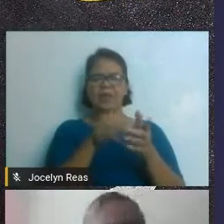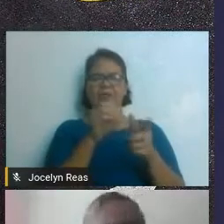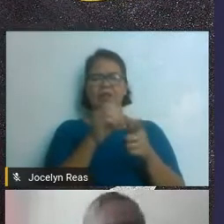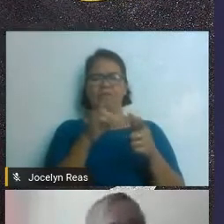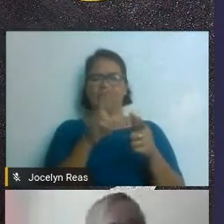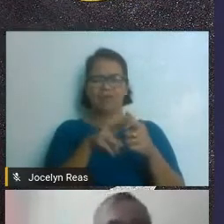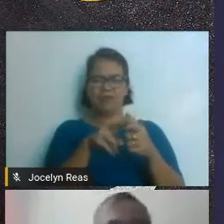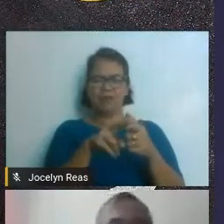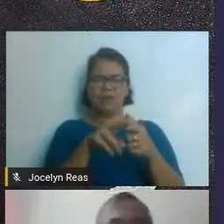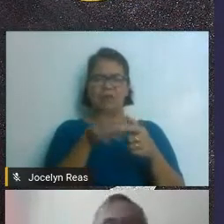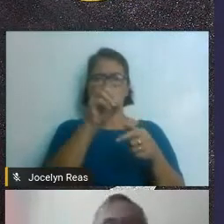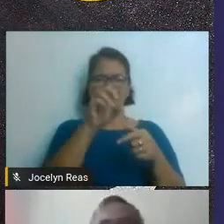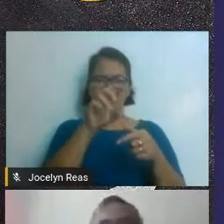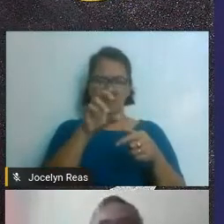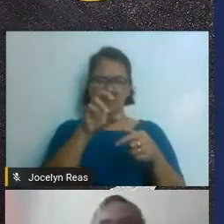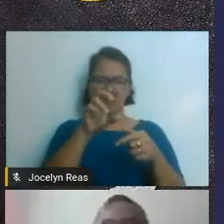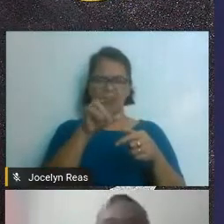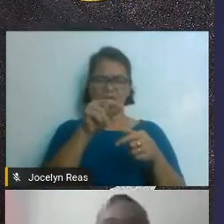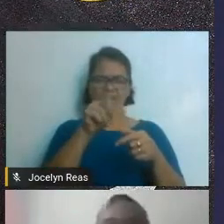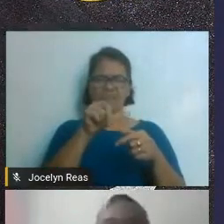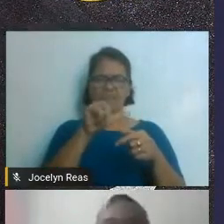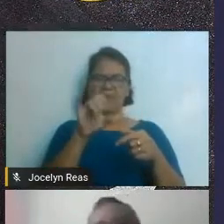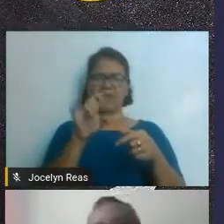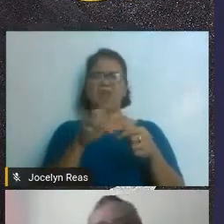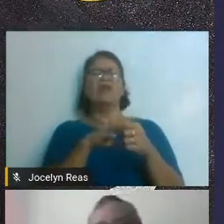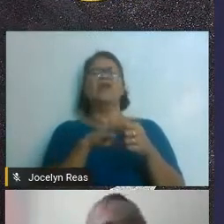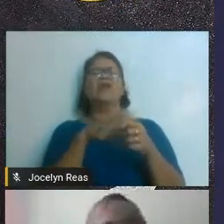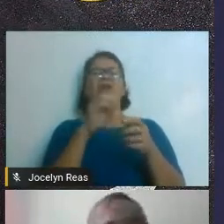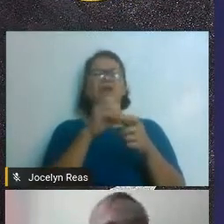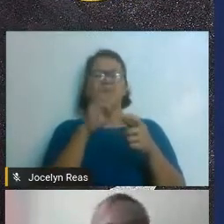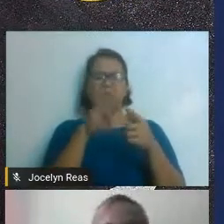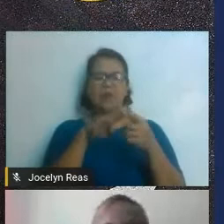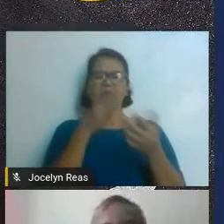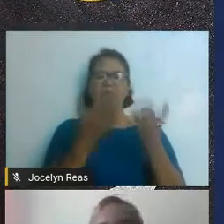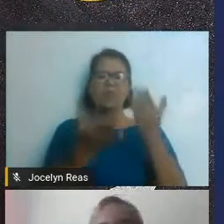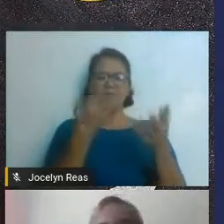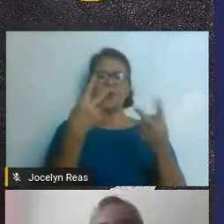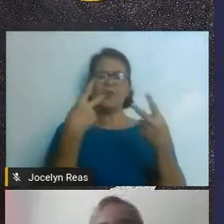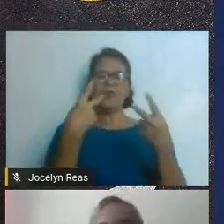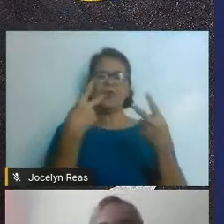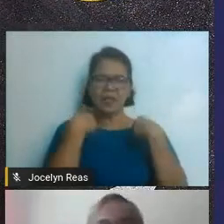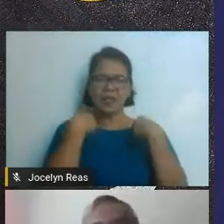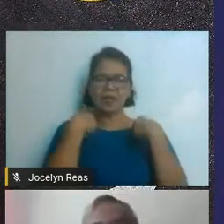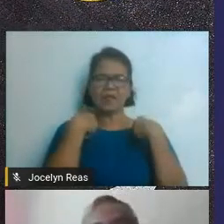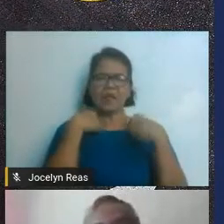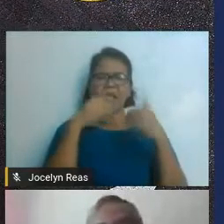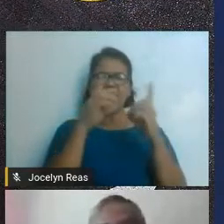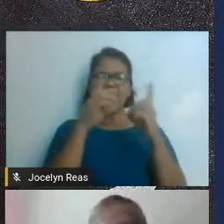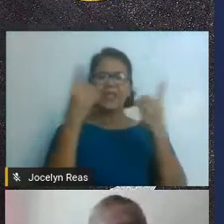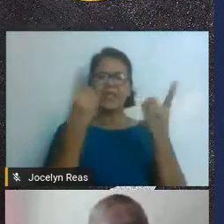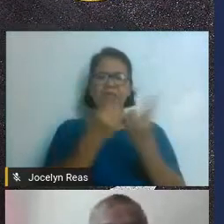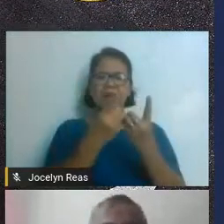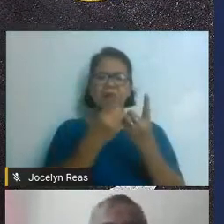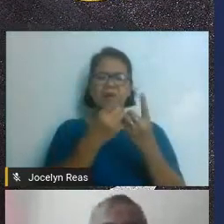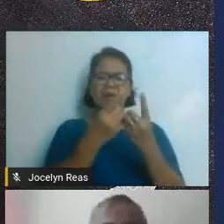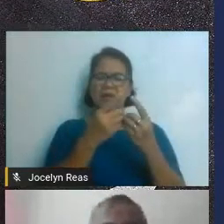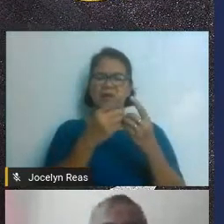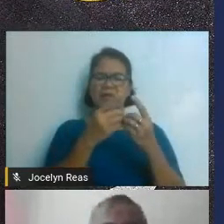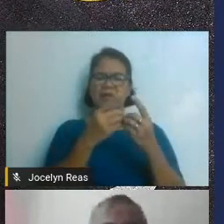Commons. And we are very fortunate that the Office of USEC Alain Pascua and Director Abram Abanil